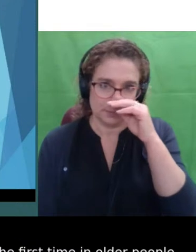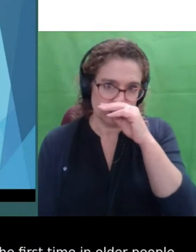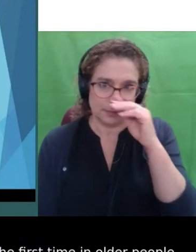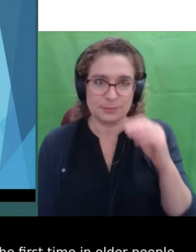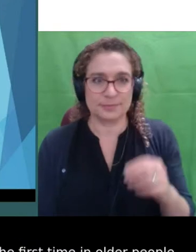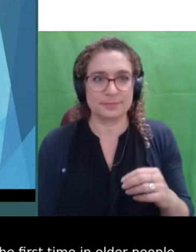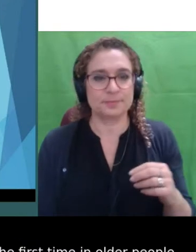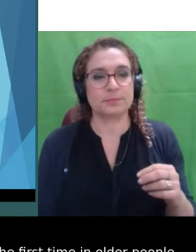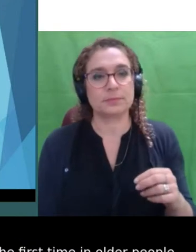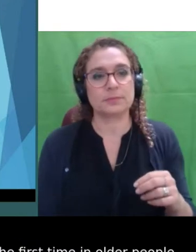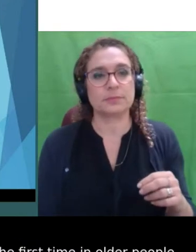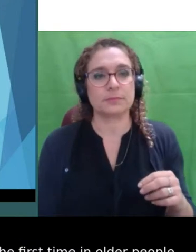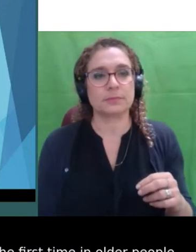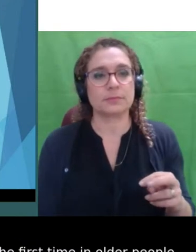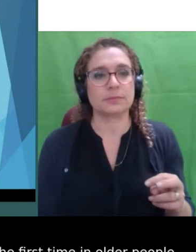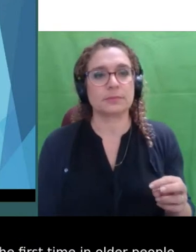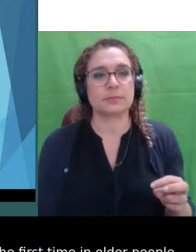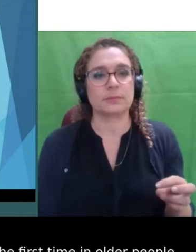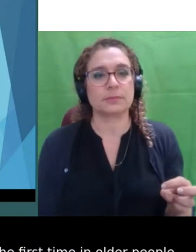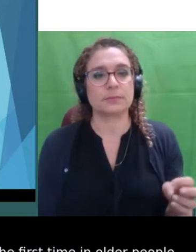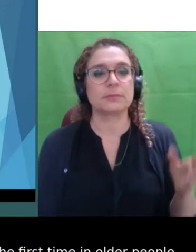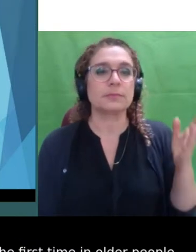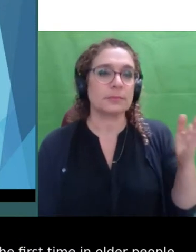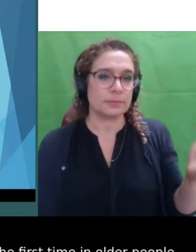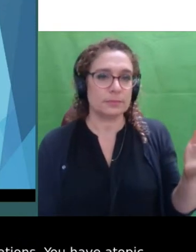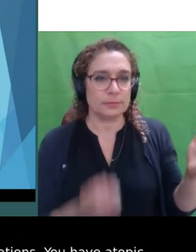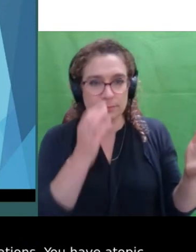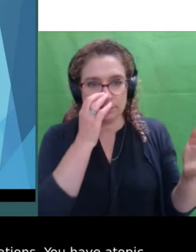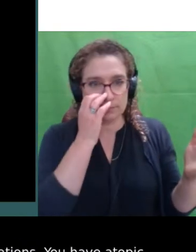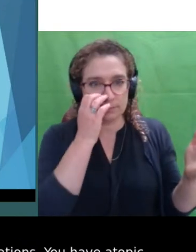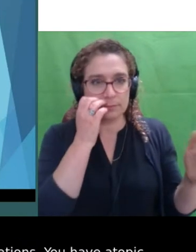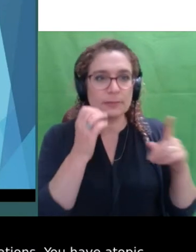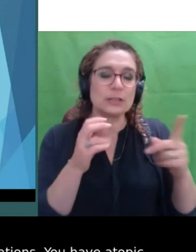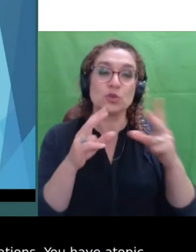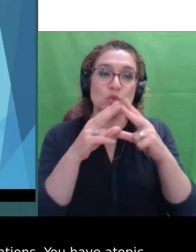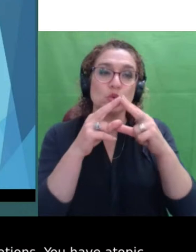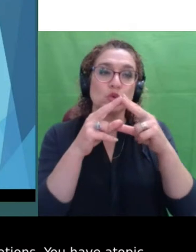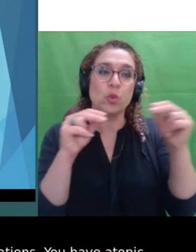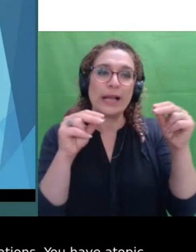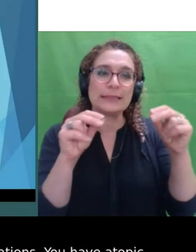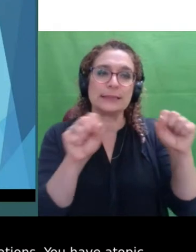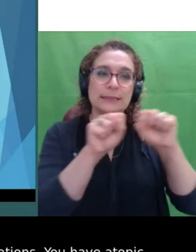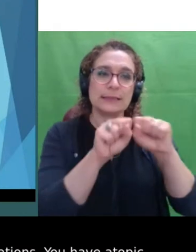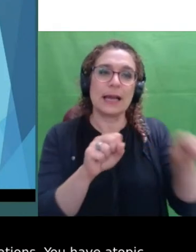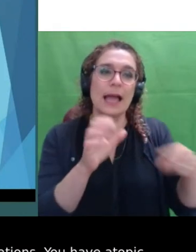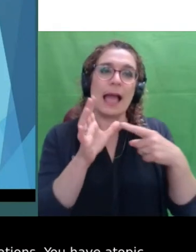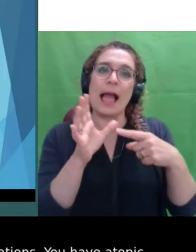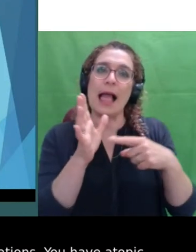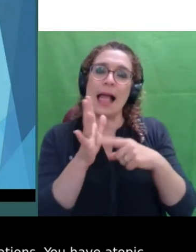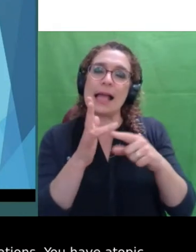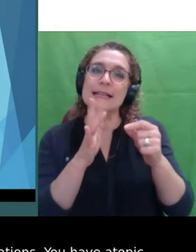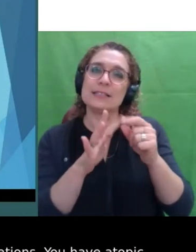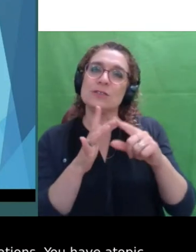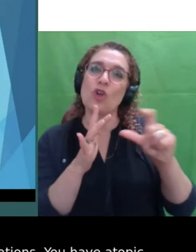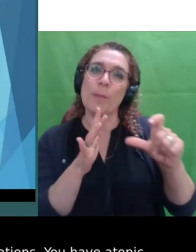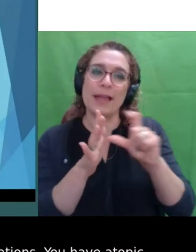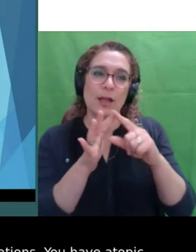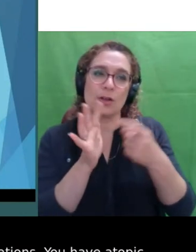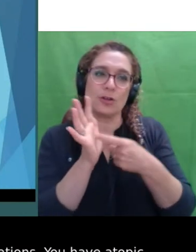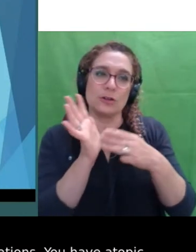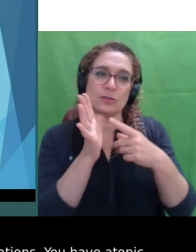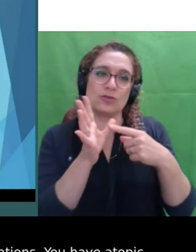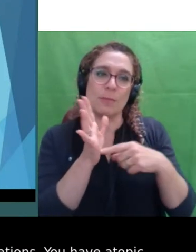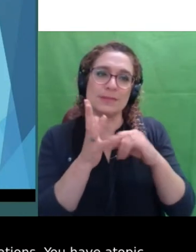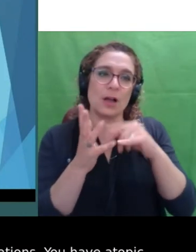um atopic dermatitis so you've got two little twins here and often in babies you you see the the eczema is